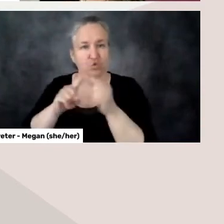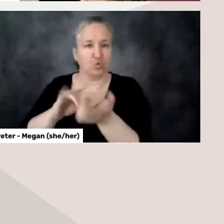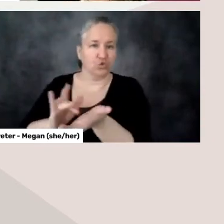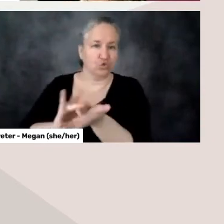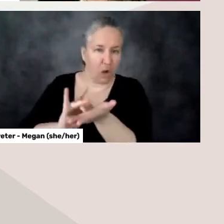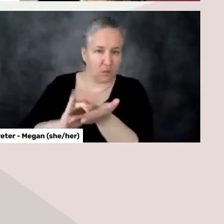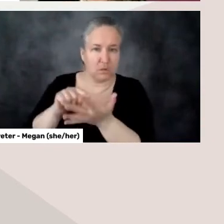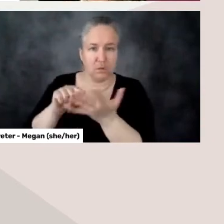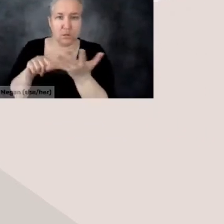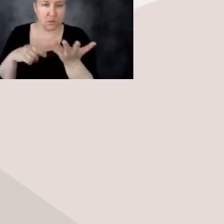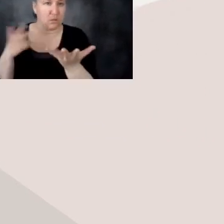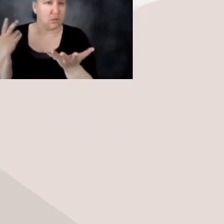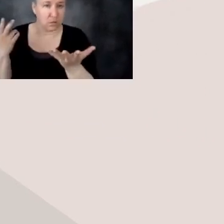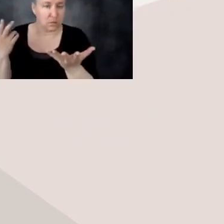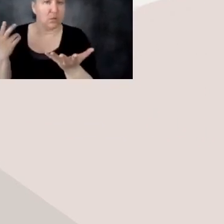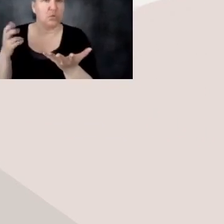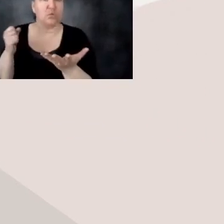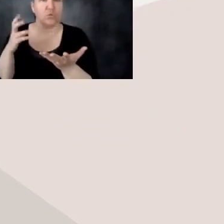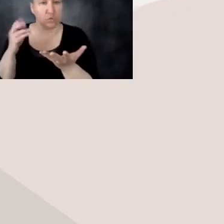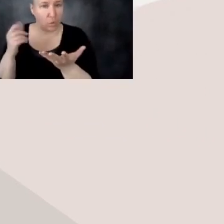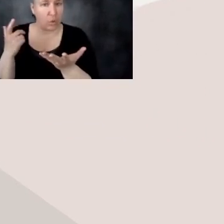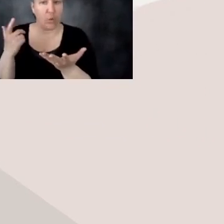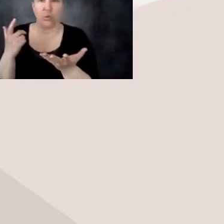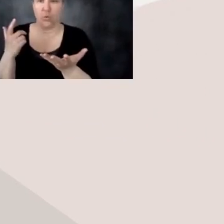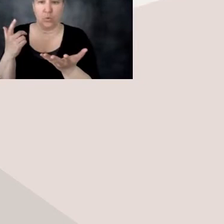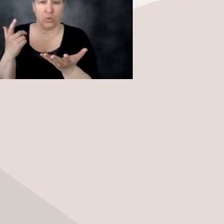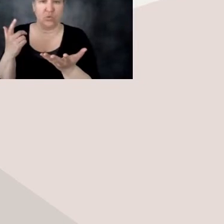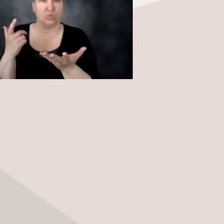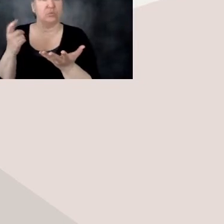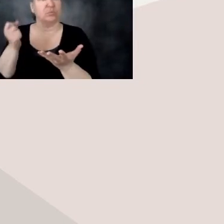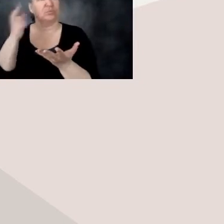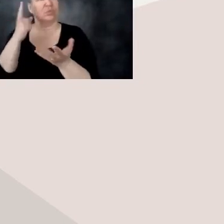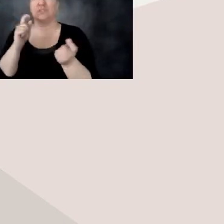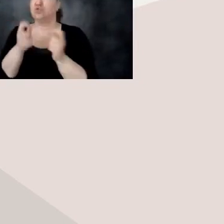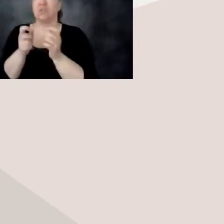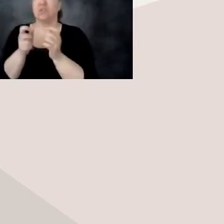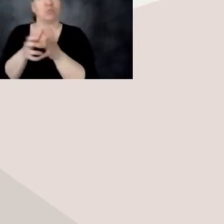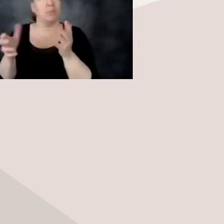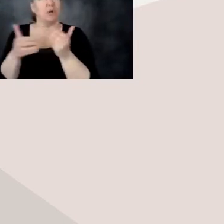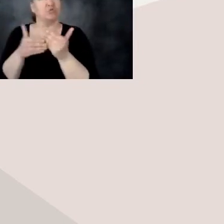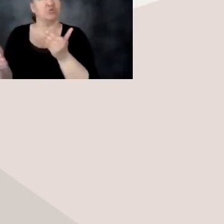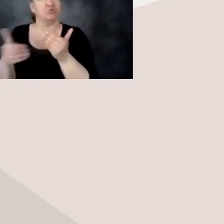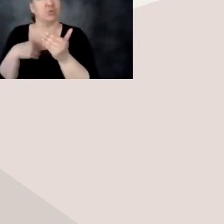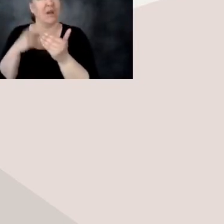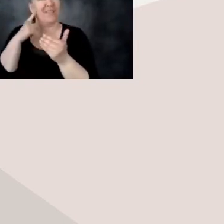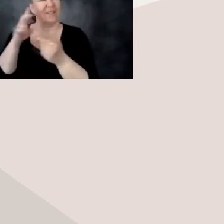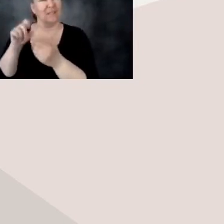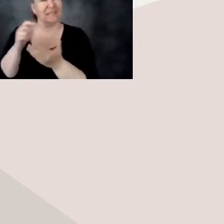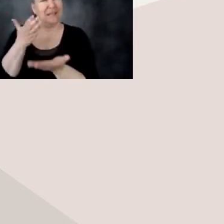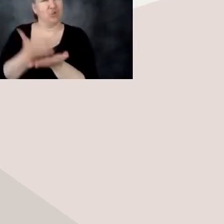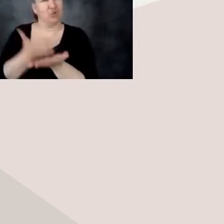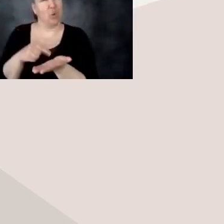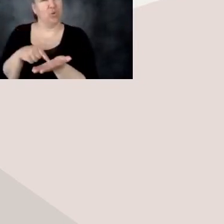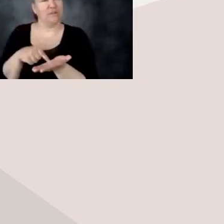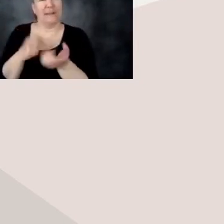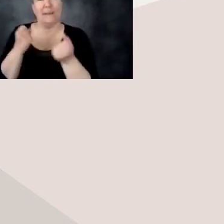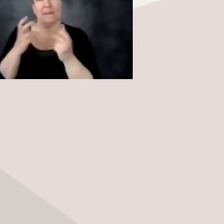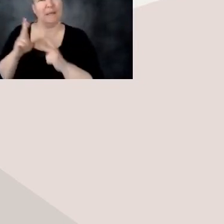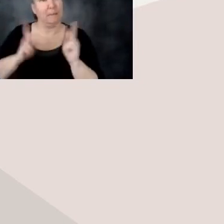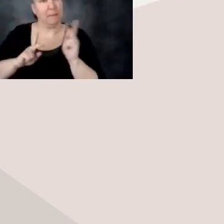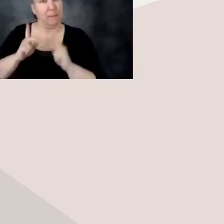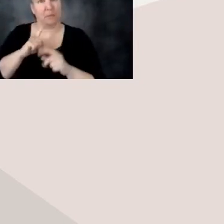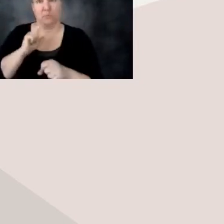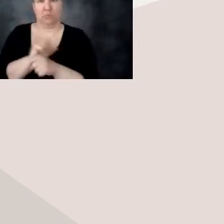drugs, so that it didn't change very much. I don't think that I think the data shows that not many people have